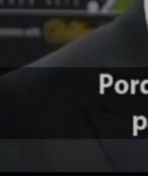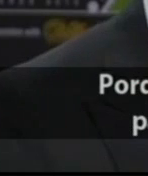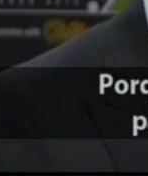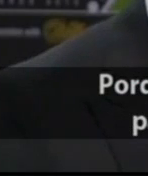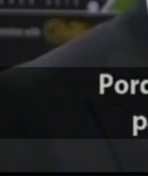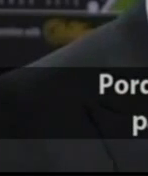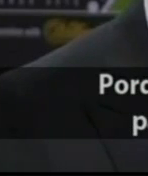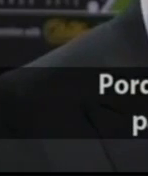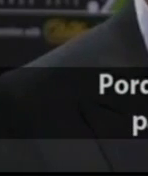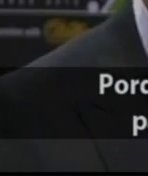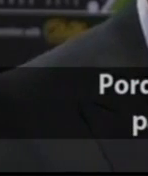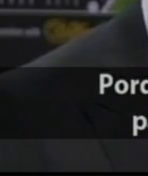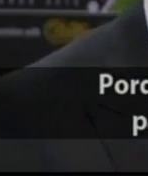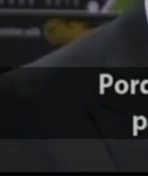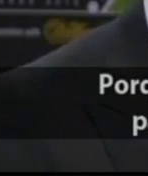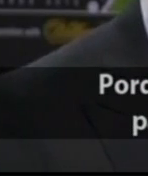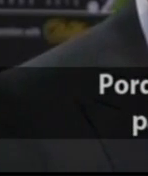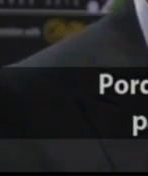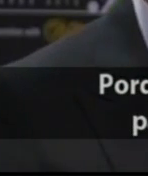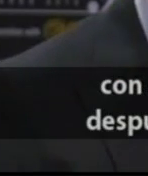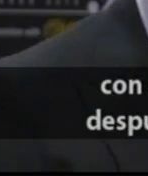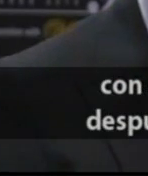good